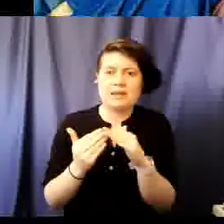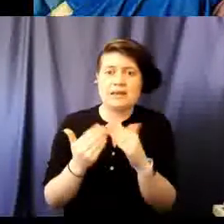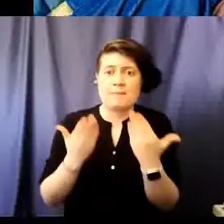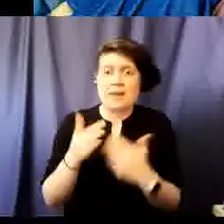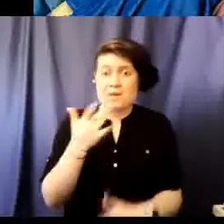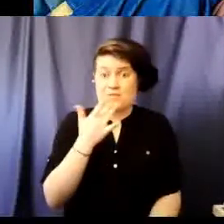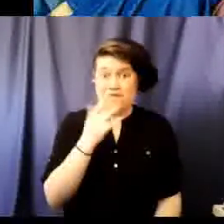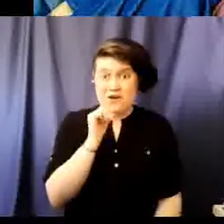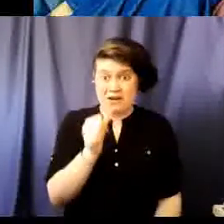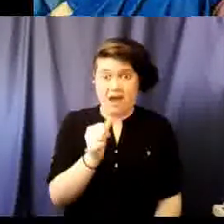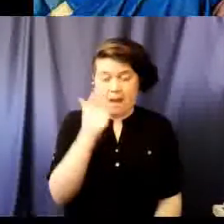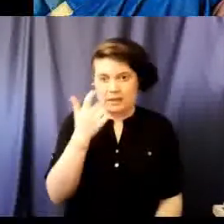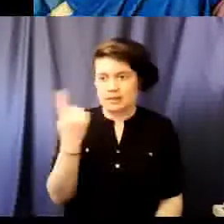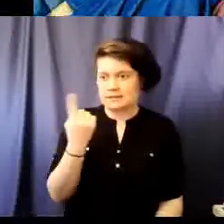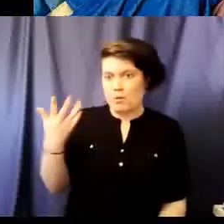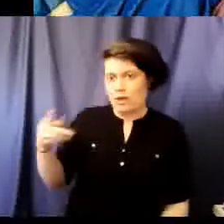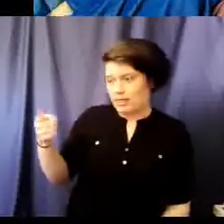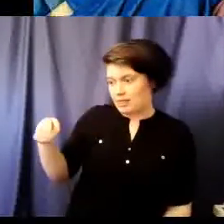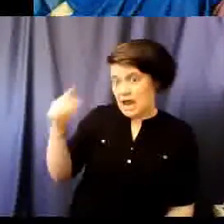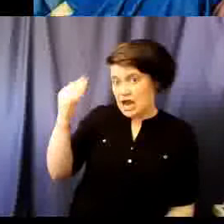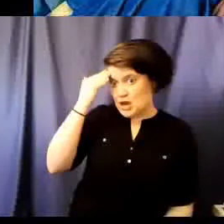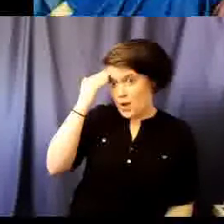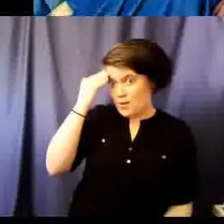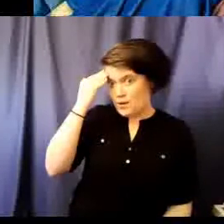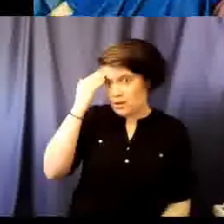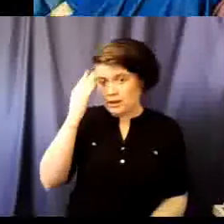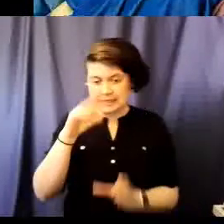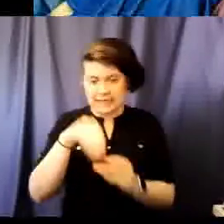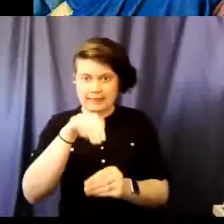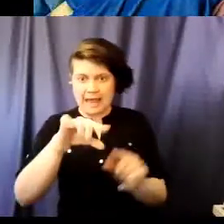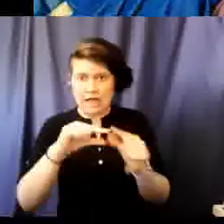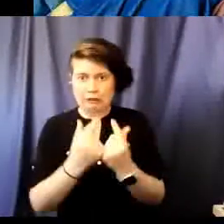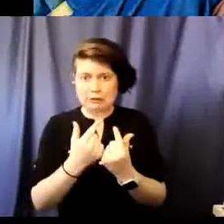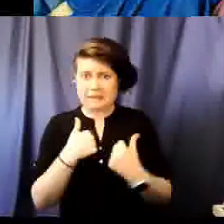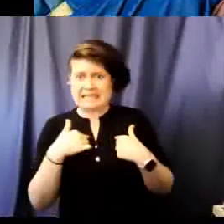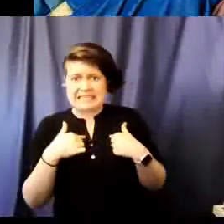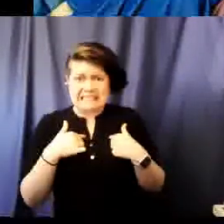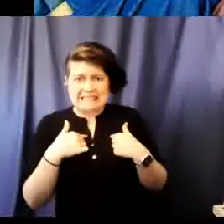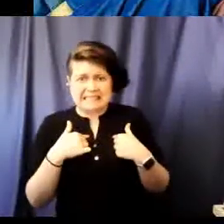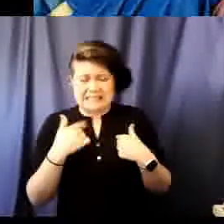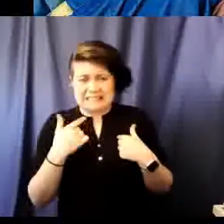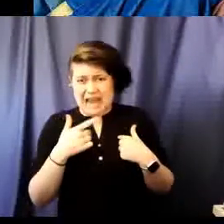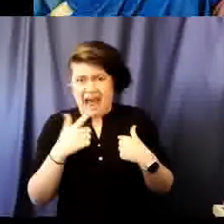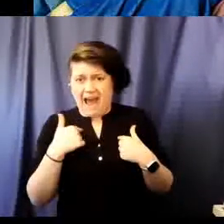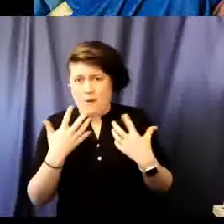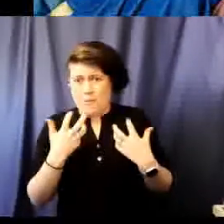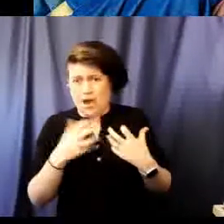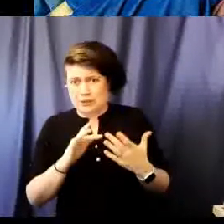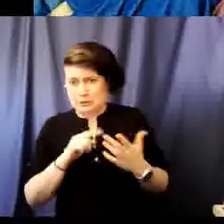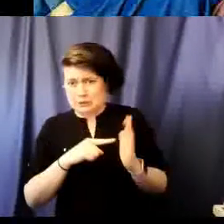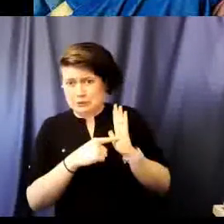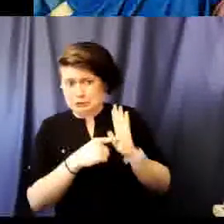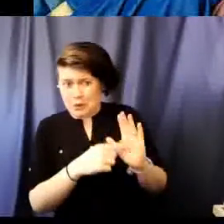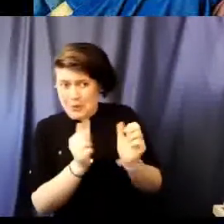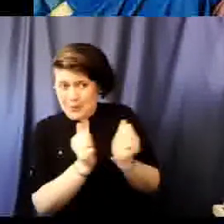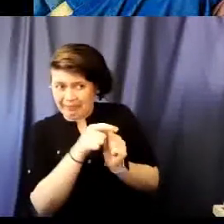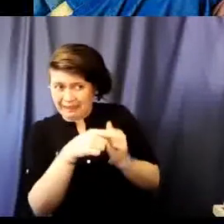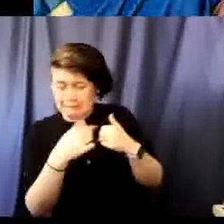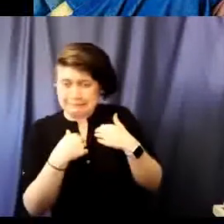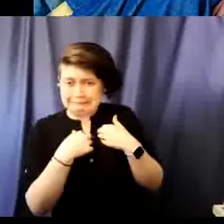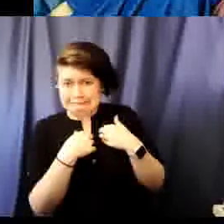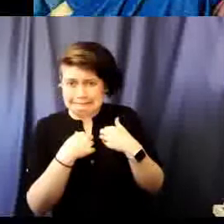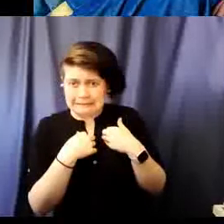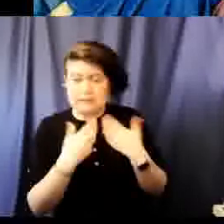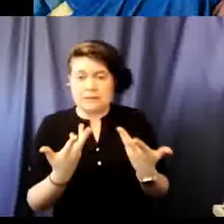they know is already in the group. This is one example of why it's so important to have a selection of different support groups